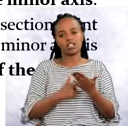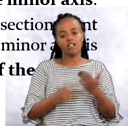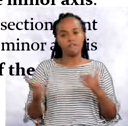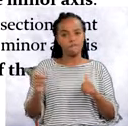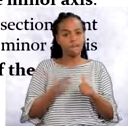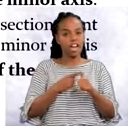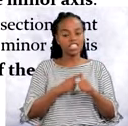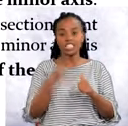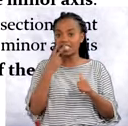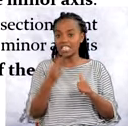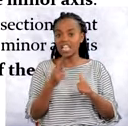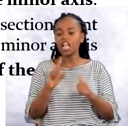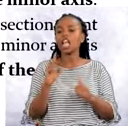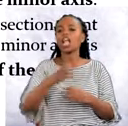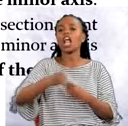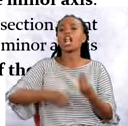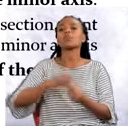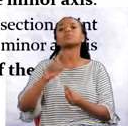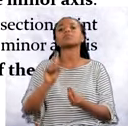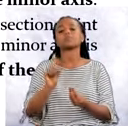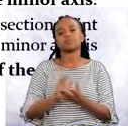First, let's see what ellipse is.